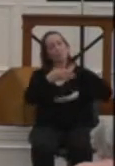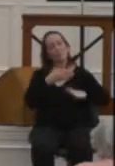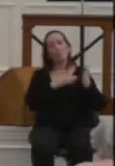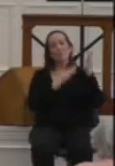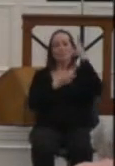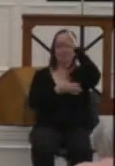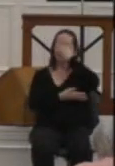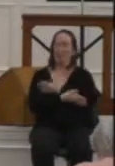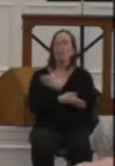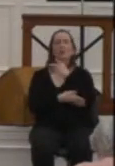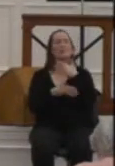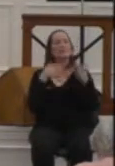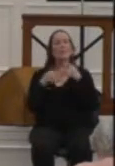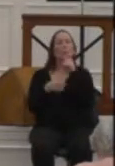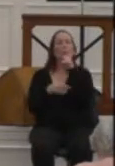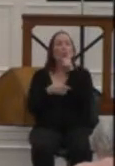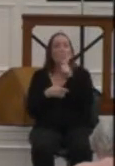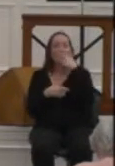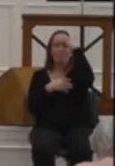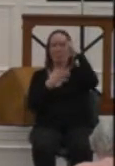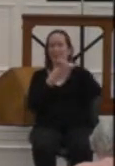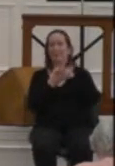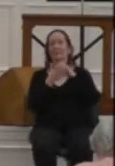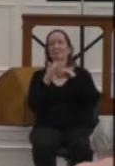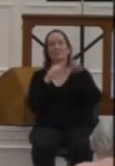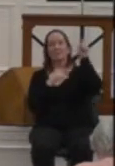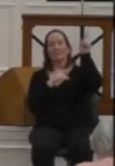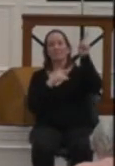him..." That's where it comes from.